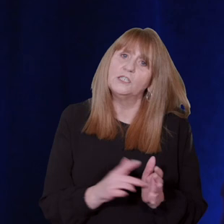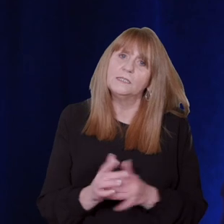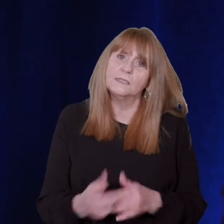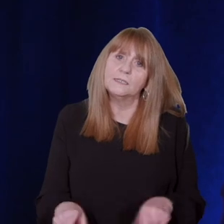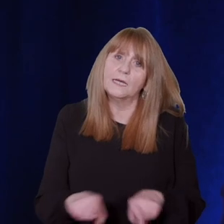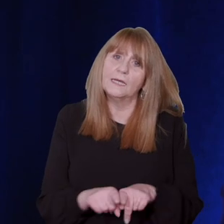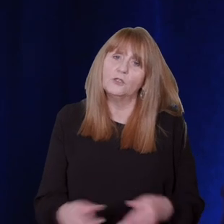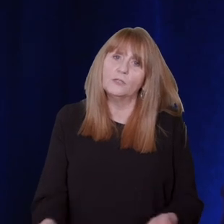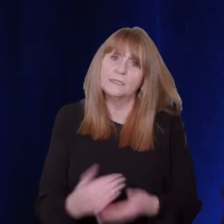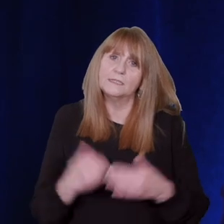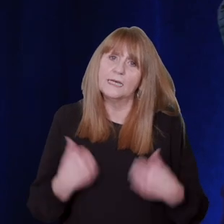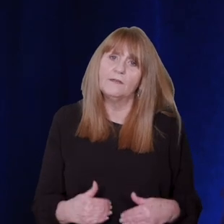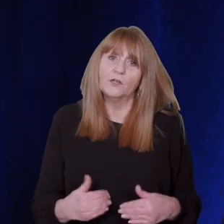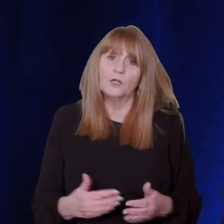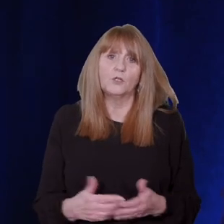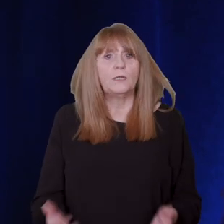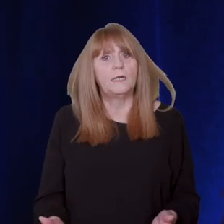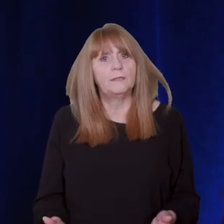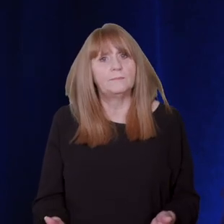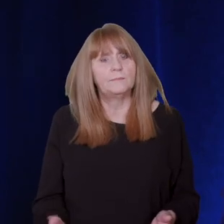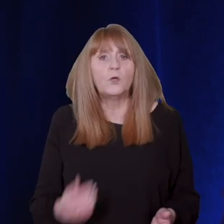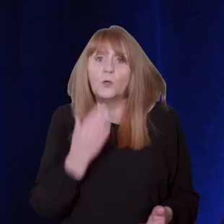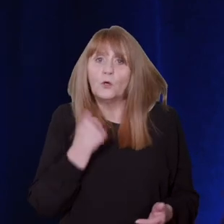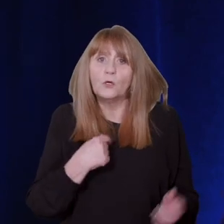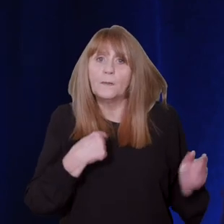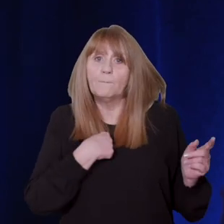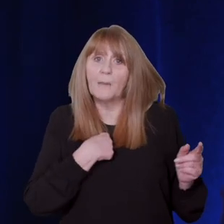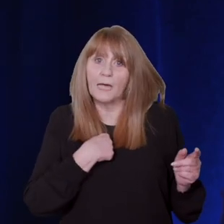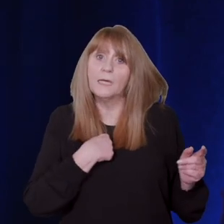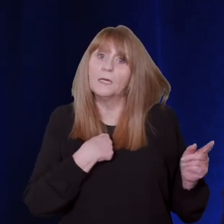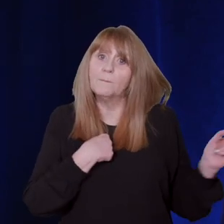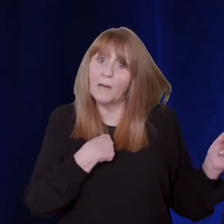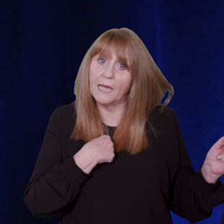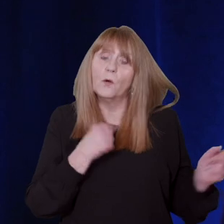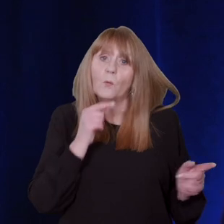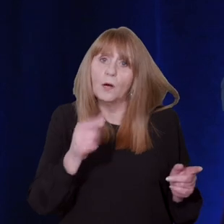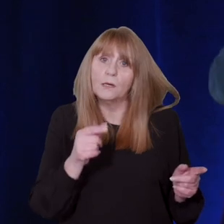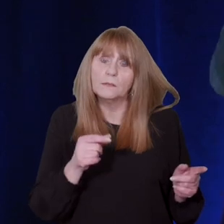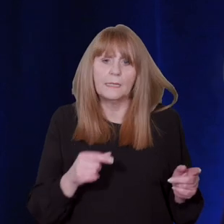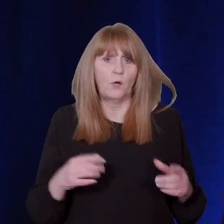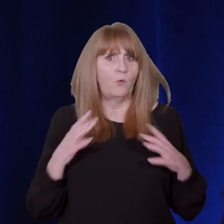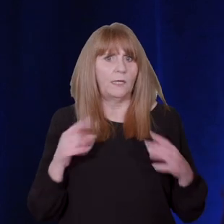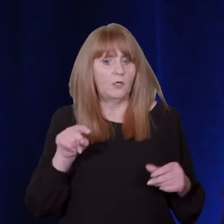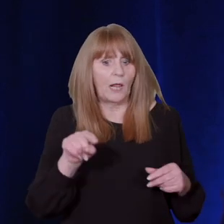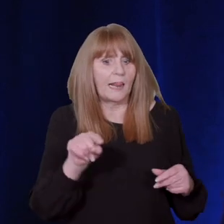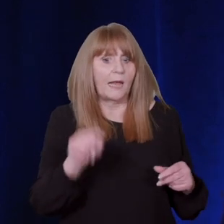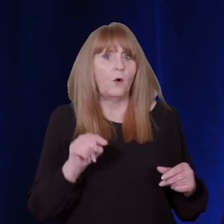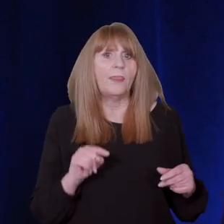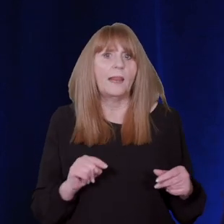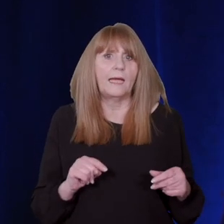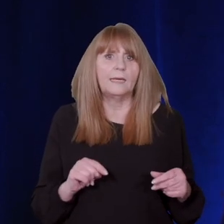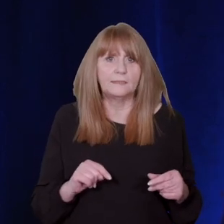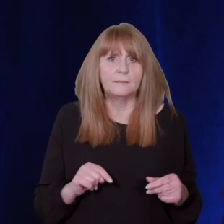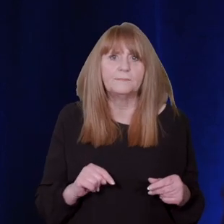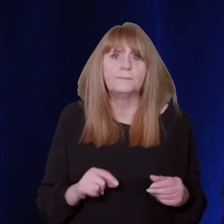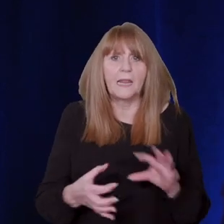use my words, but then get ready to click on the links. On Church Online, you request prayer after we've